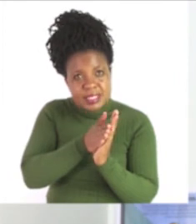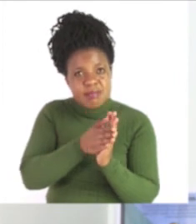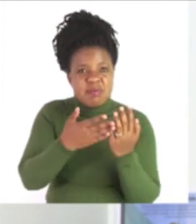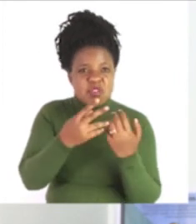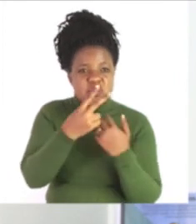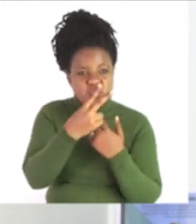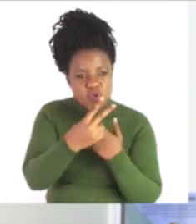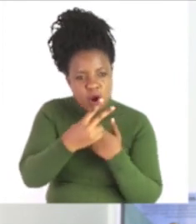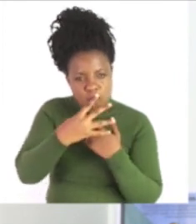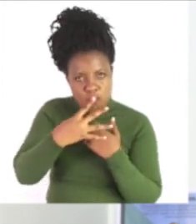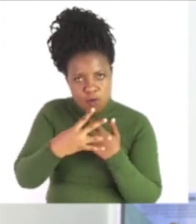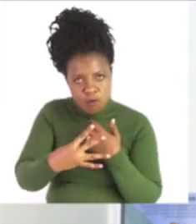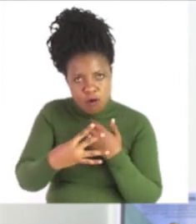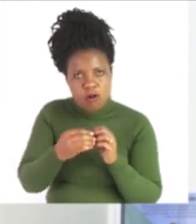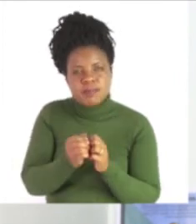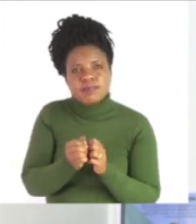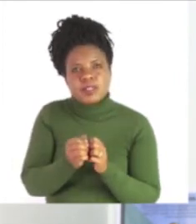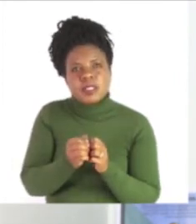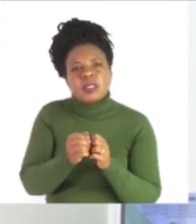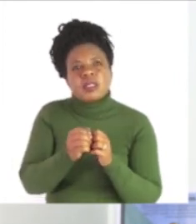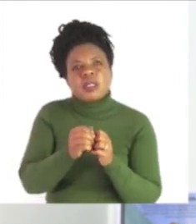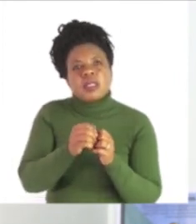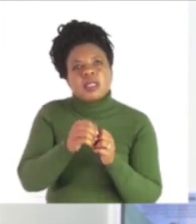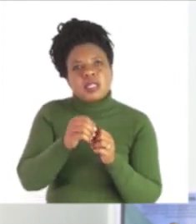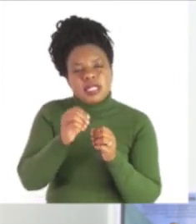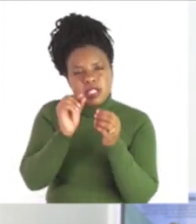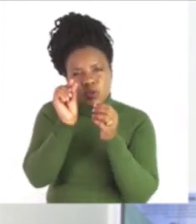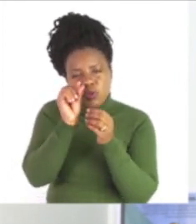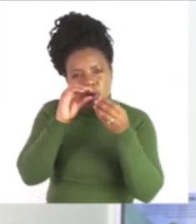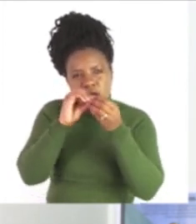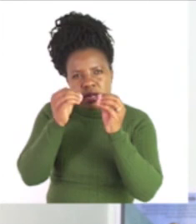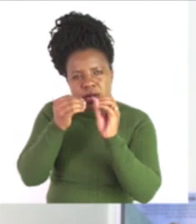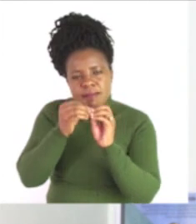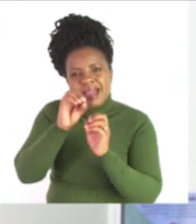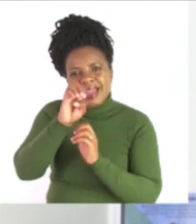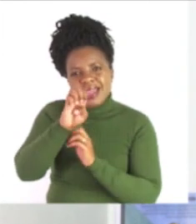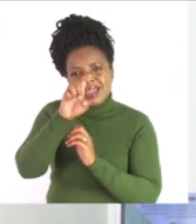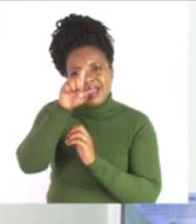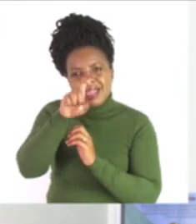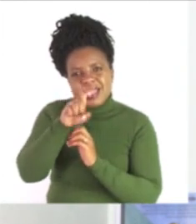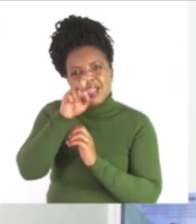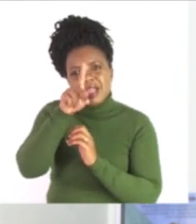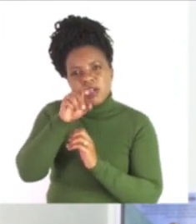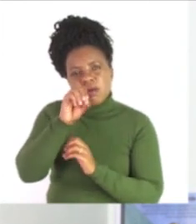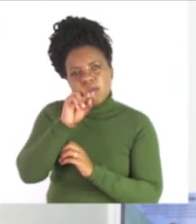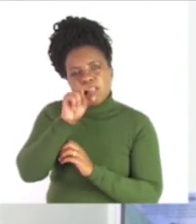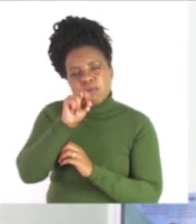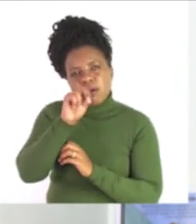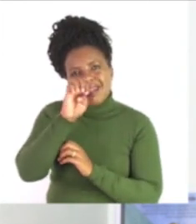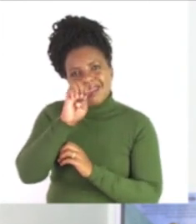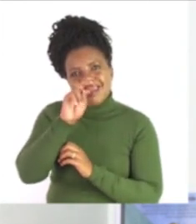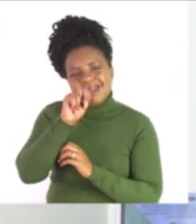And the answer you get, it is called the square number, or we can also say the product.